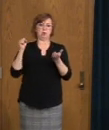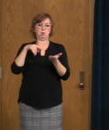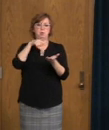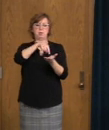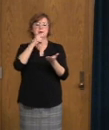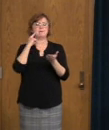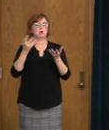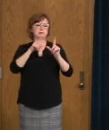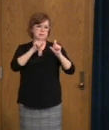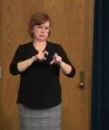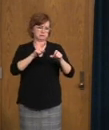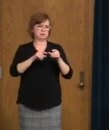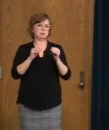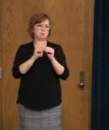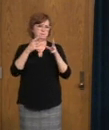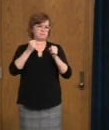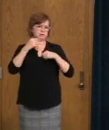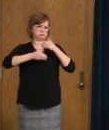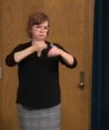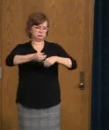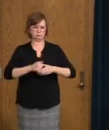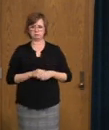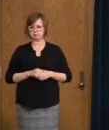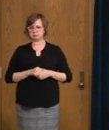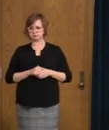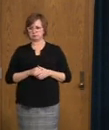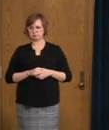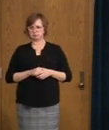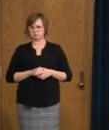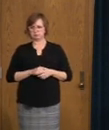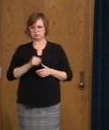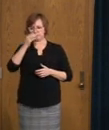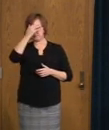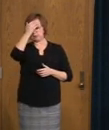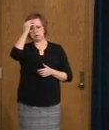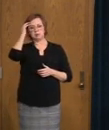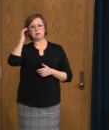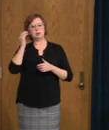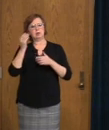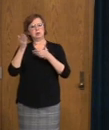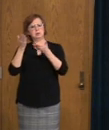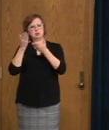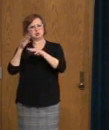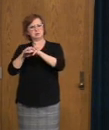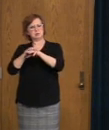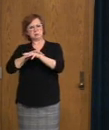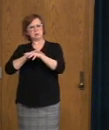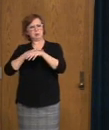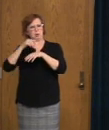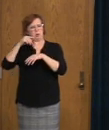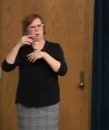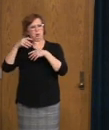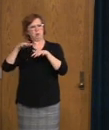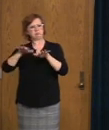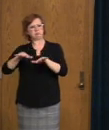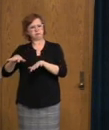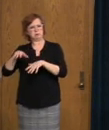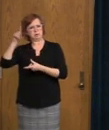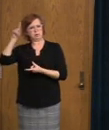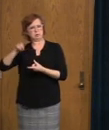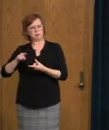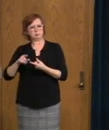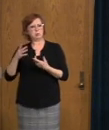Service slowdowns have really been the main lever beyond bringing on external organizations to support and also